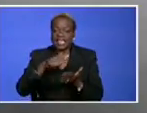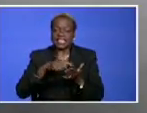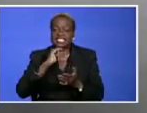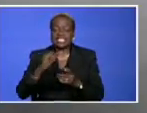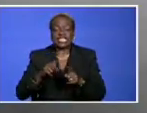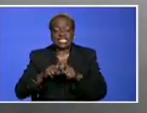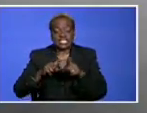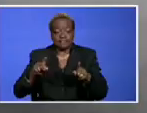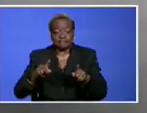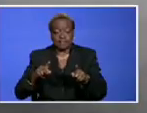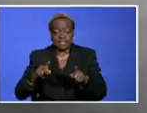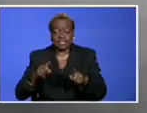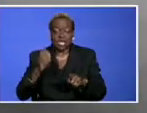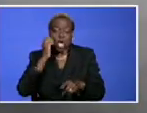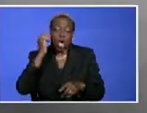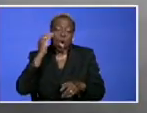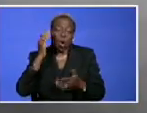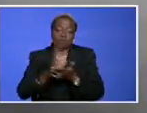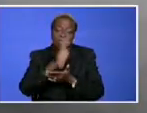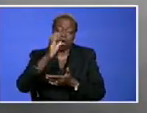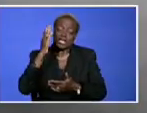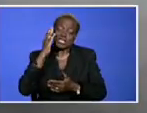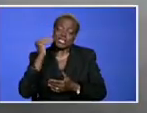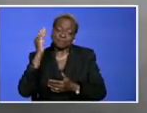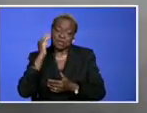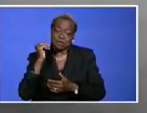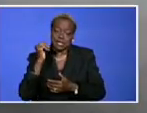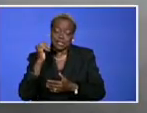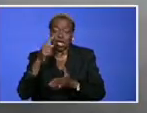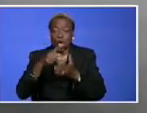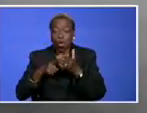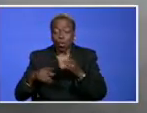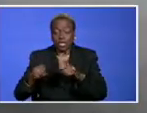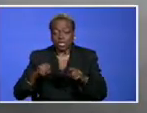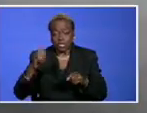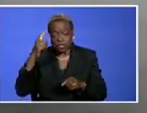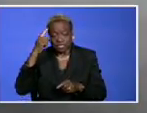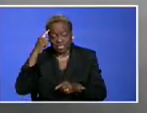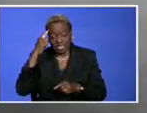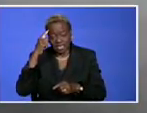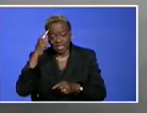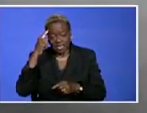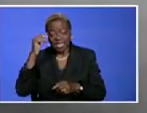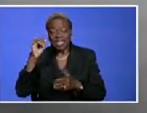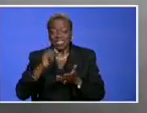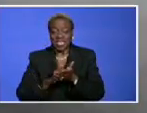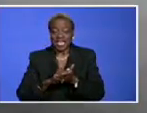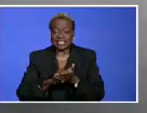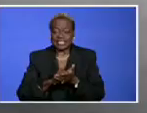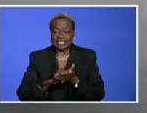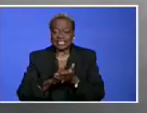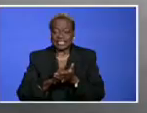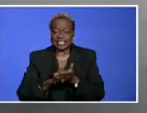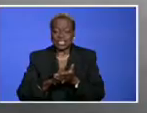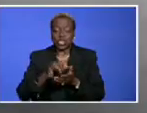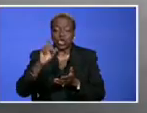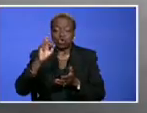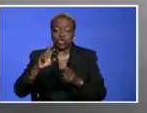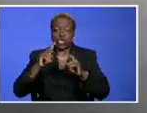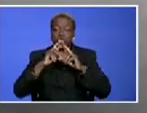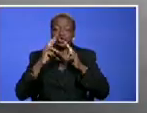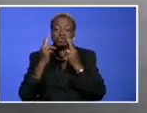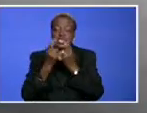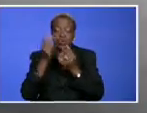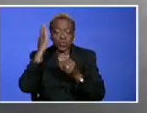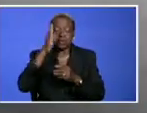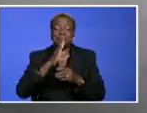different home from college experience, to put it mildly. What do you think that reunion will be like when you finally see him in a couple of days? Oh,